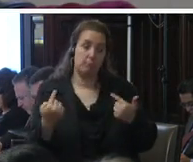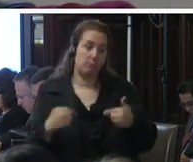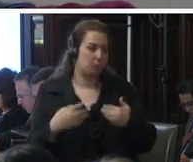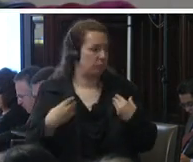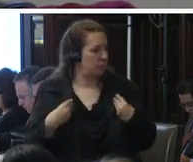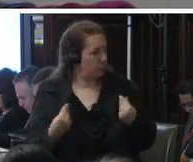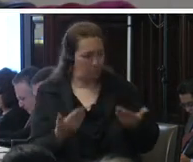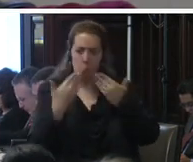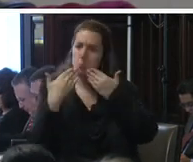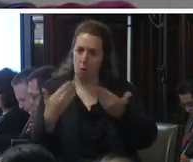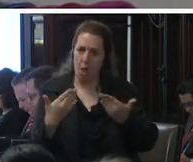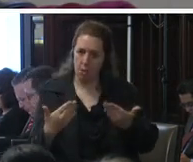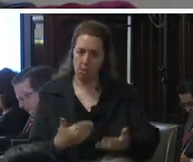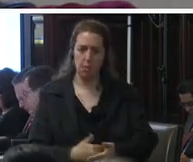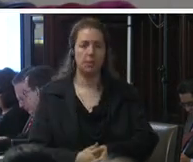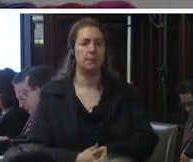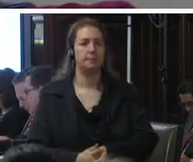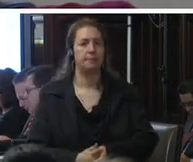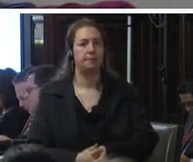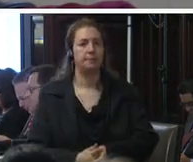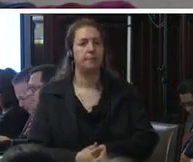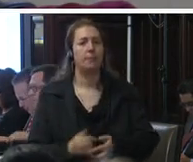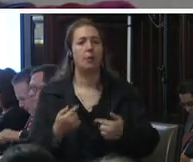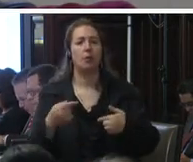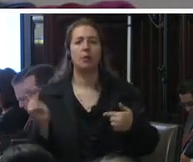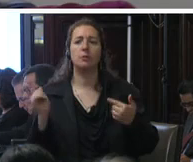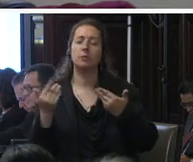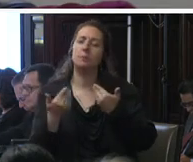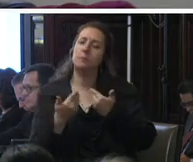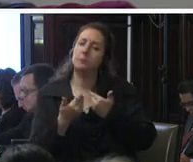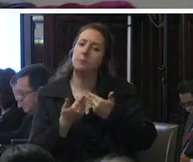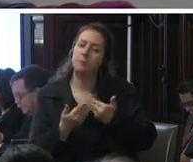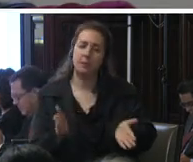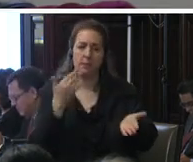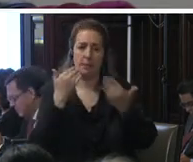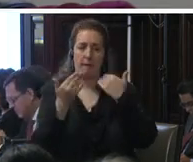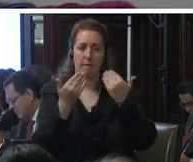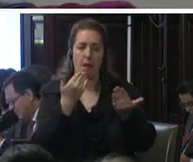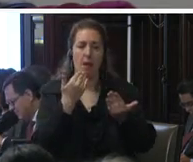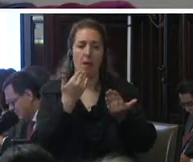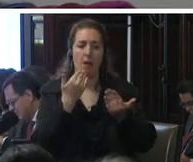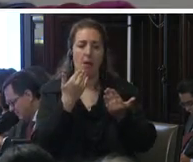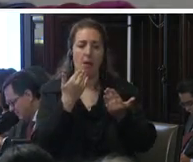and with that we will start and proceed at once i will help with the hearing